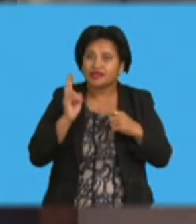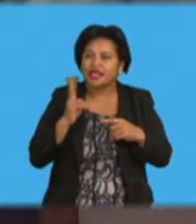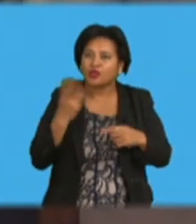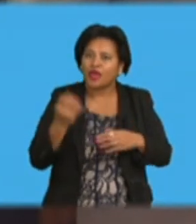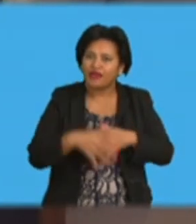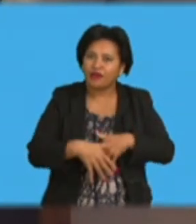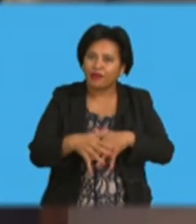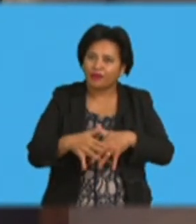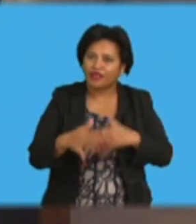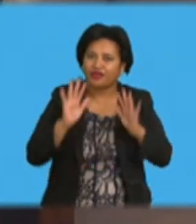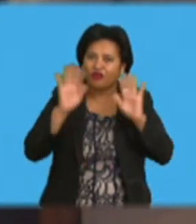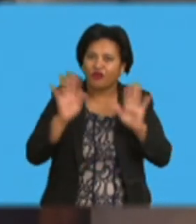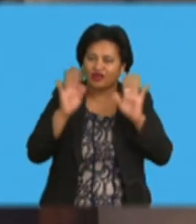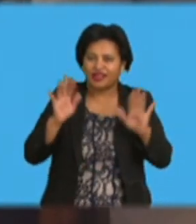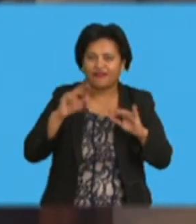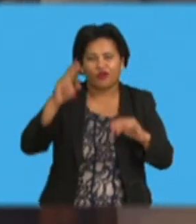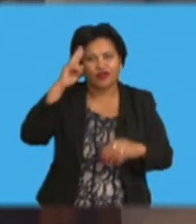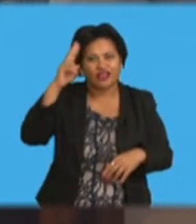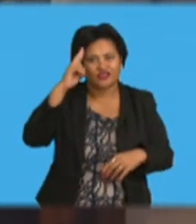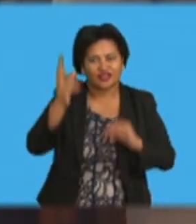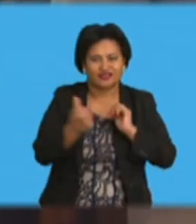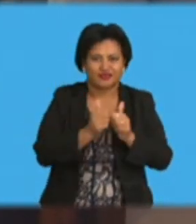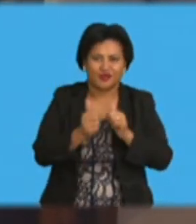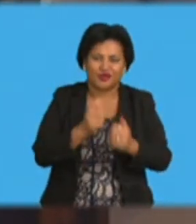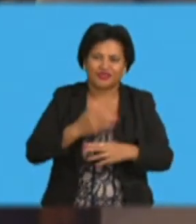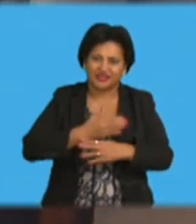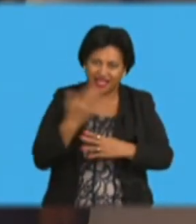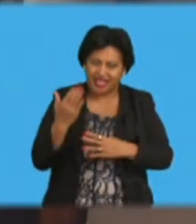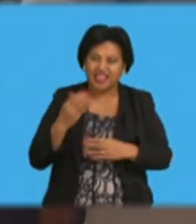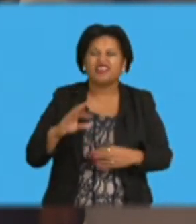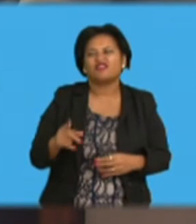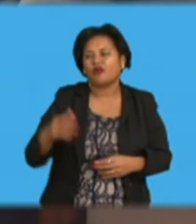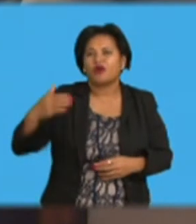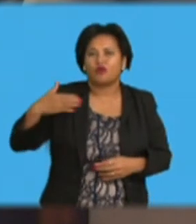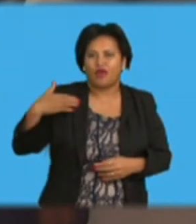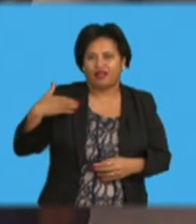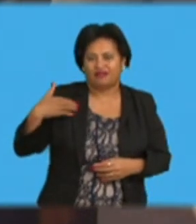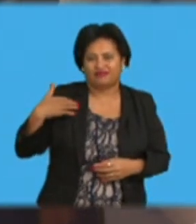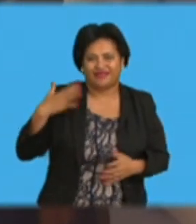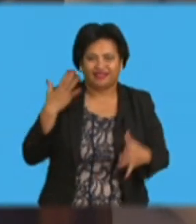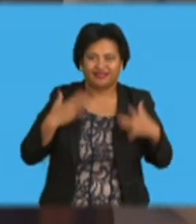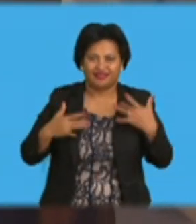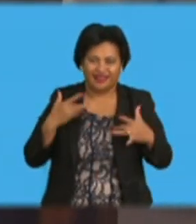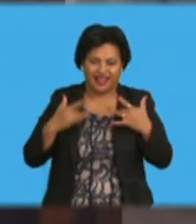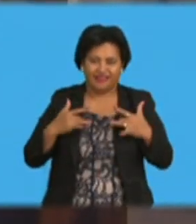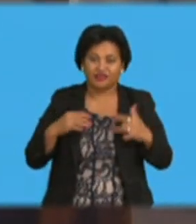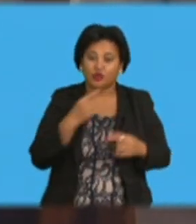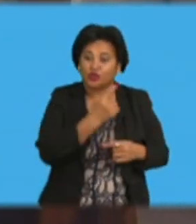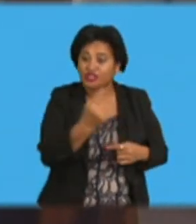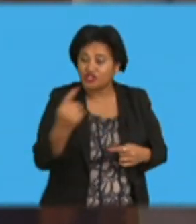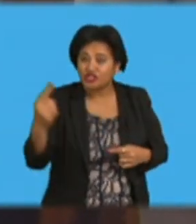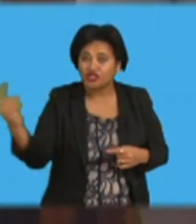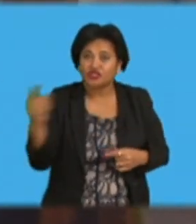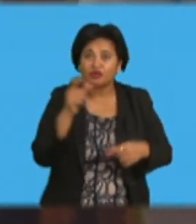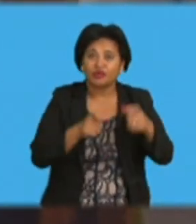of promoting the concept of wellness to everybody, so people start taking responsibility for the things that have an impact